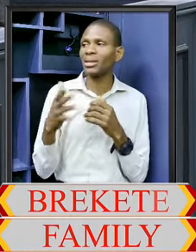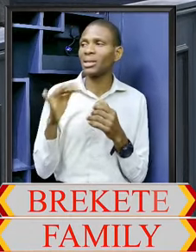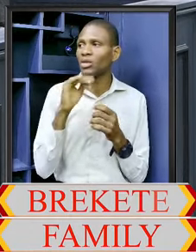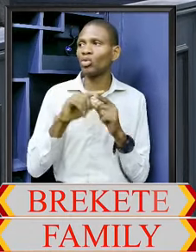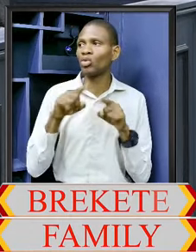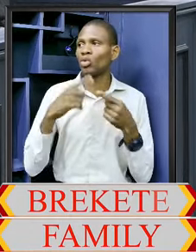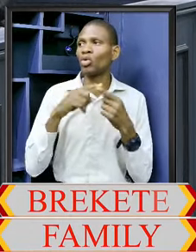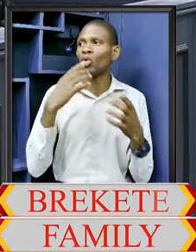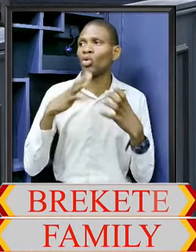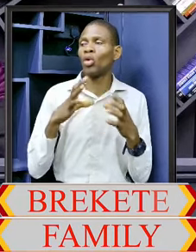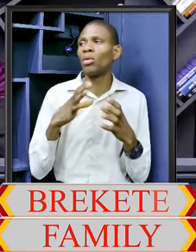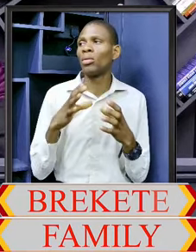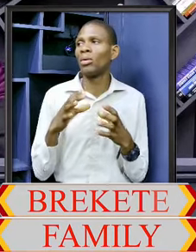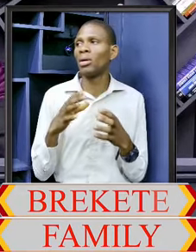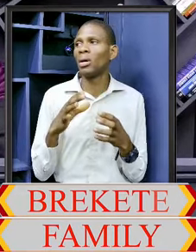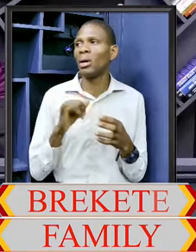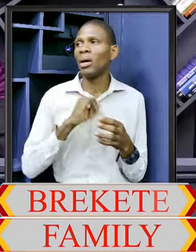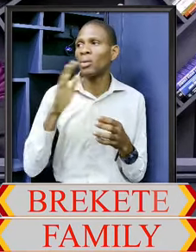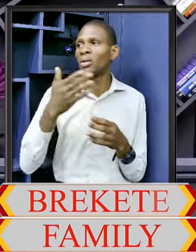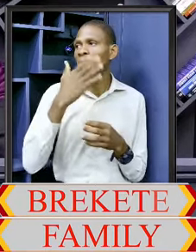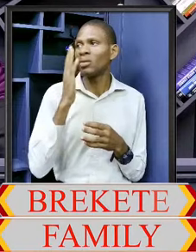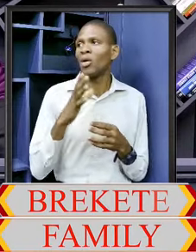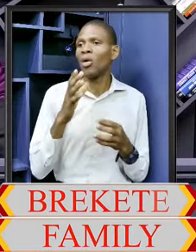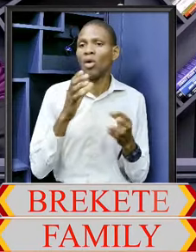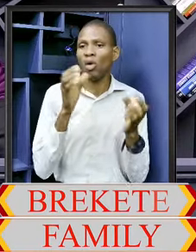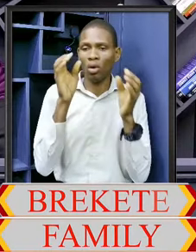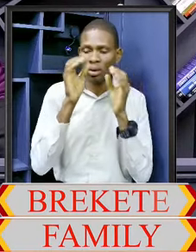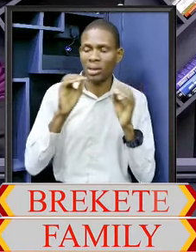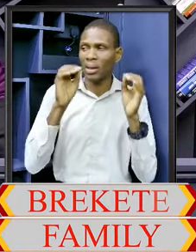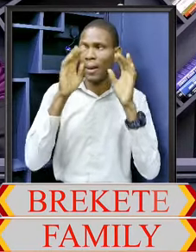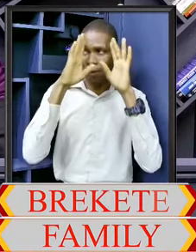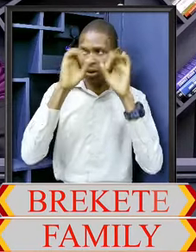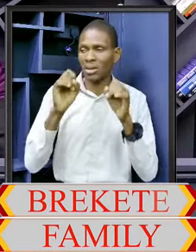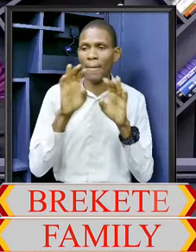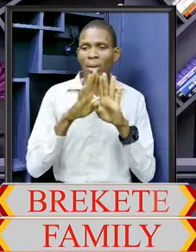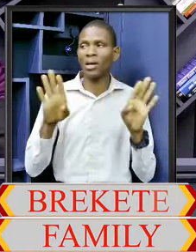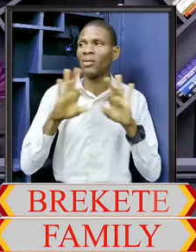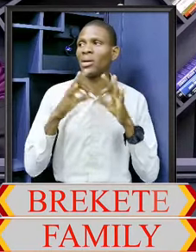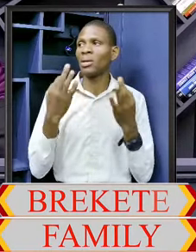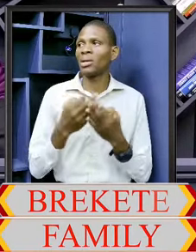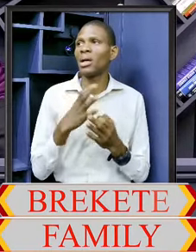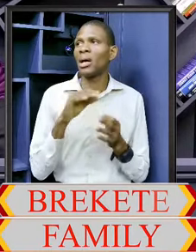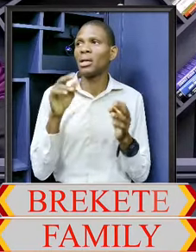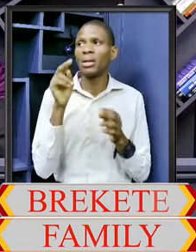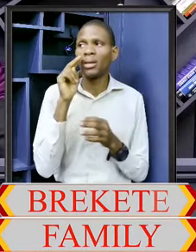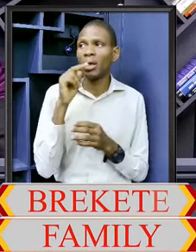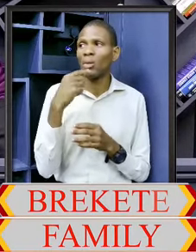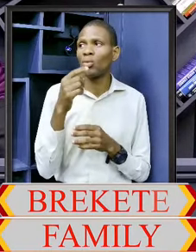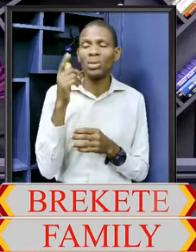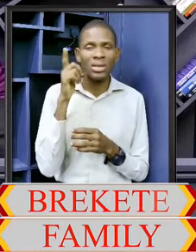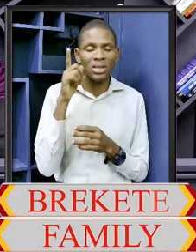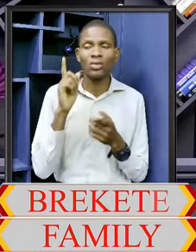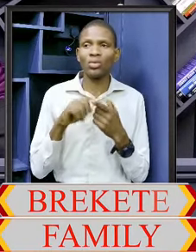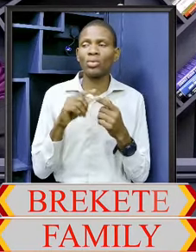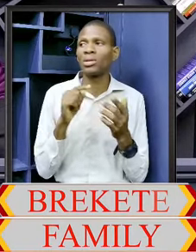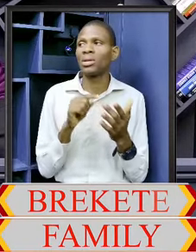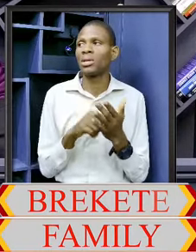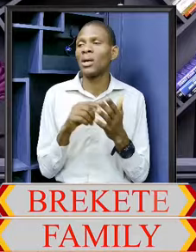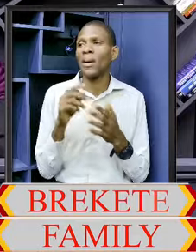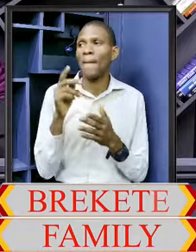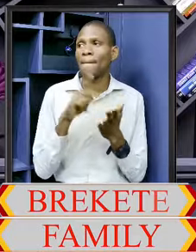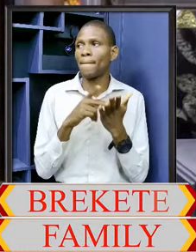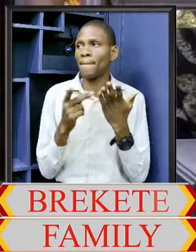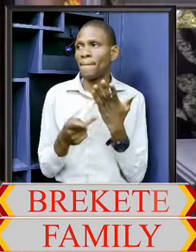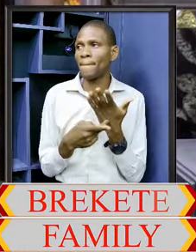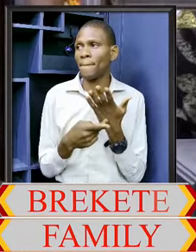to court. I will never. Ordinary president, Brekete family, and Nigerians who listen to these